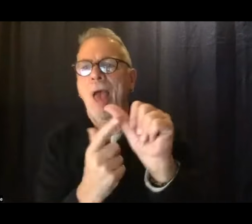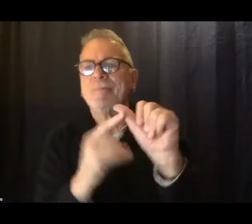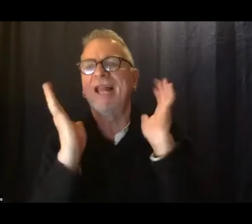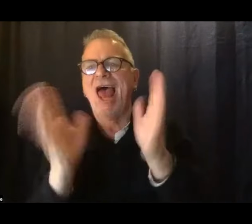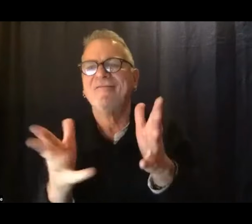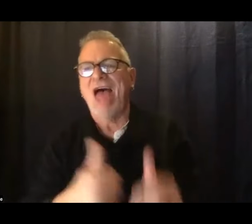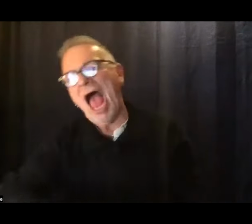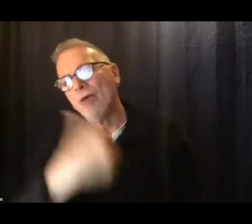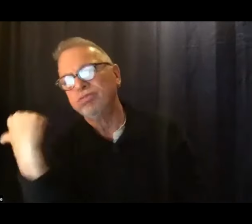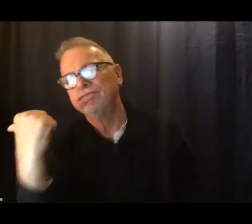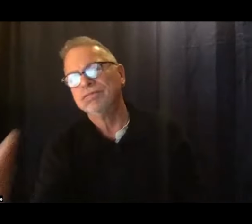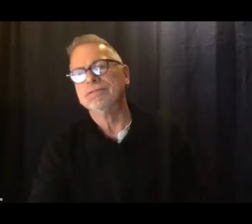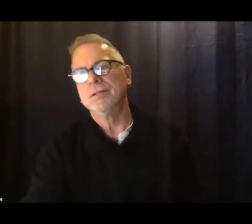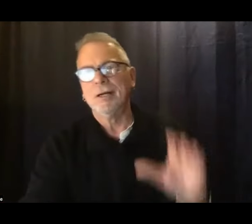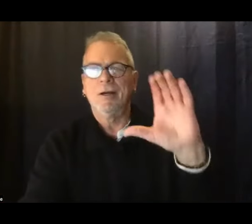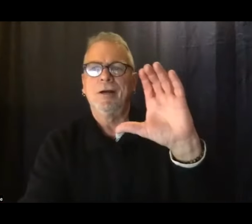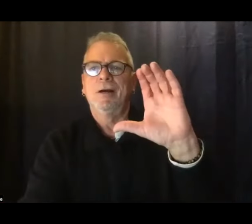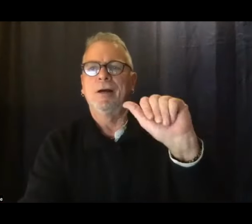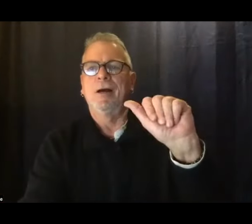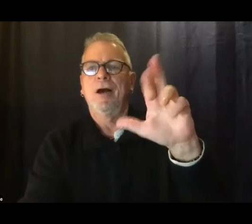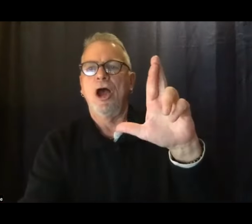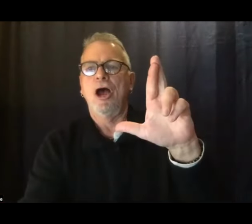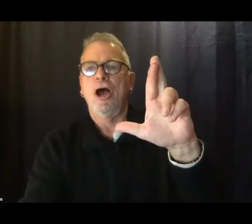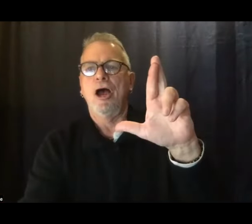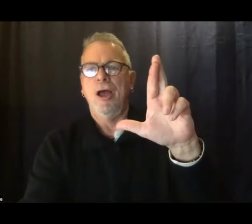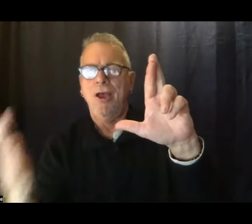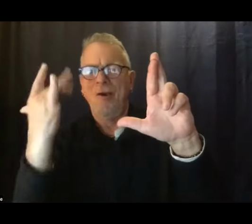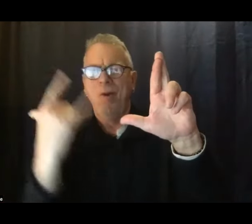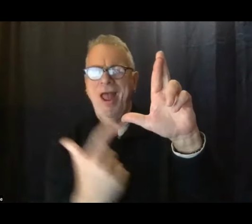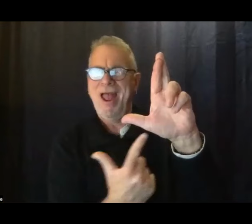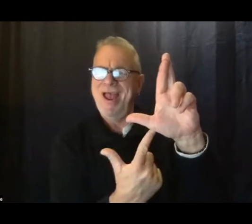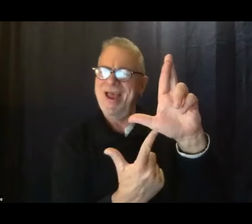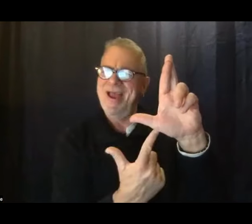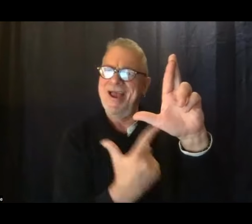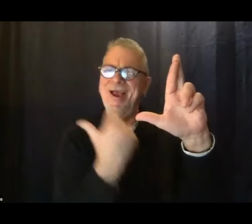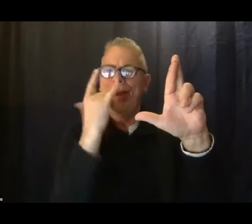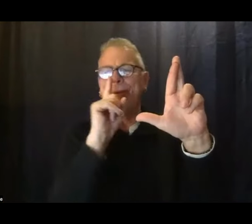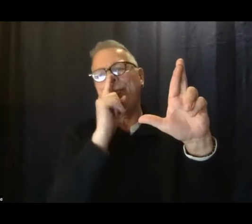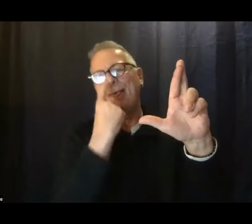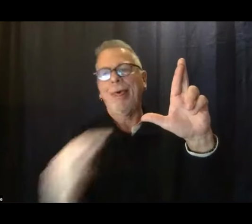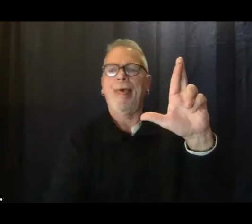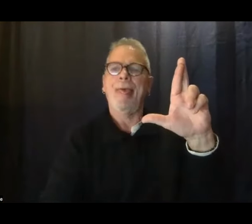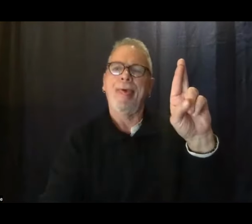That's C-A-R. But the lexicalized version, watch it. The thumb stays out. C-A-R.